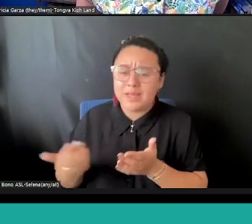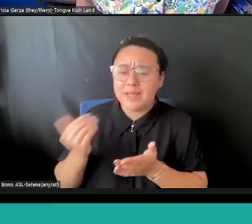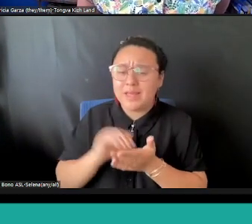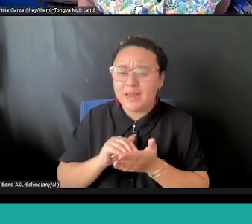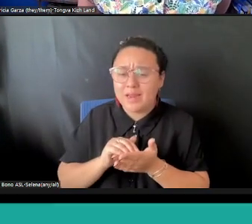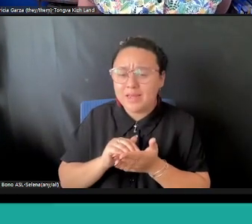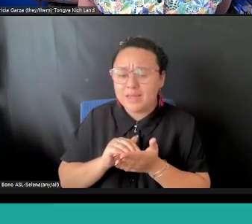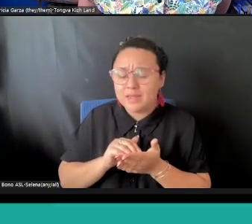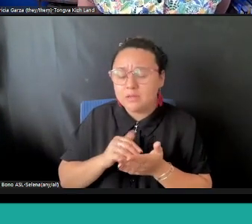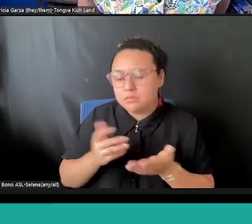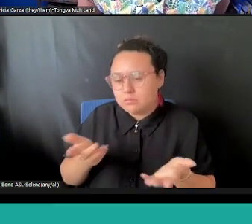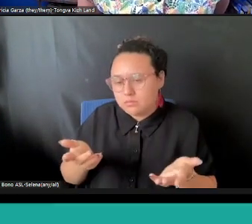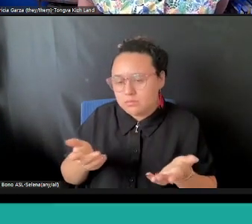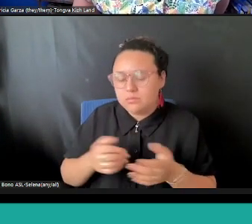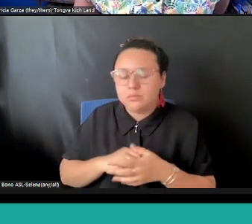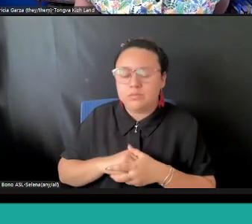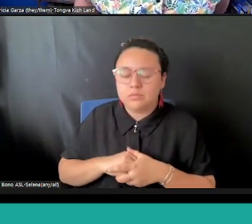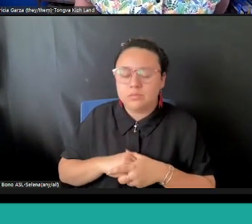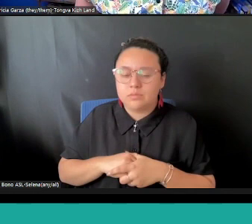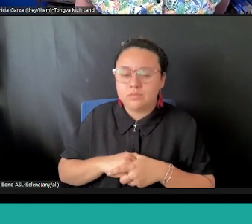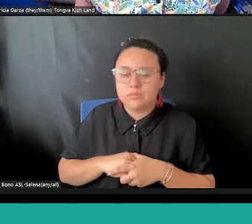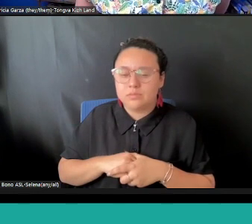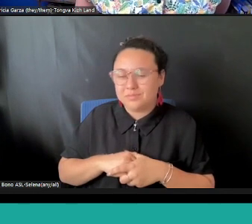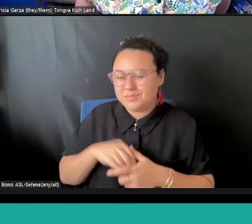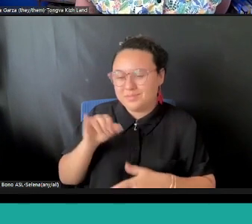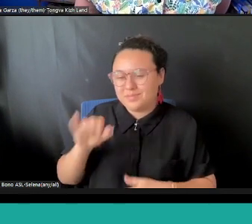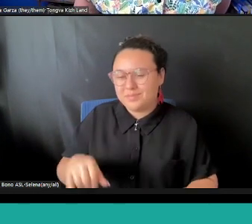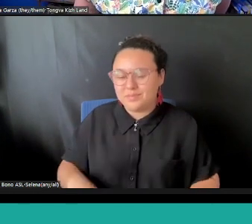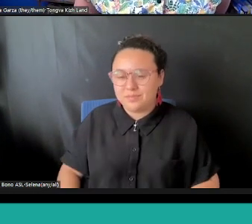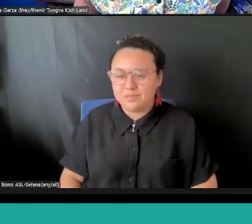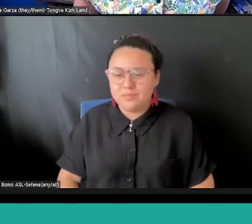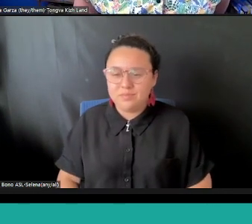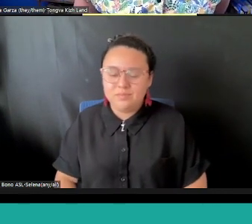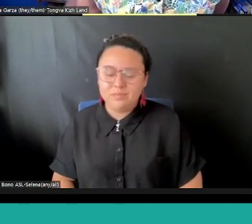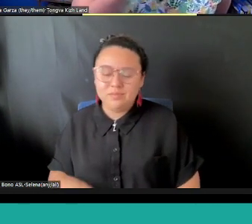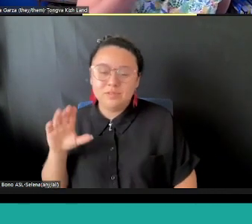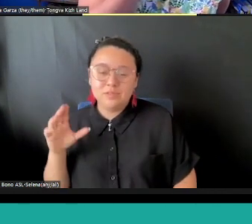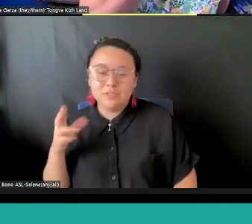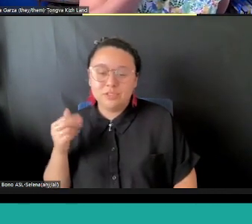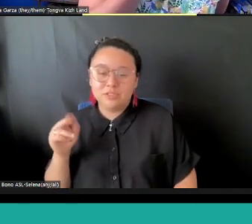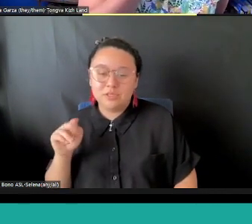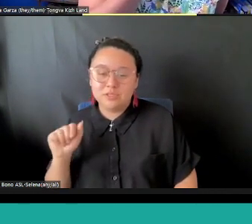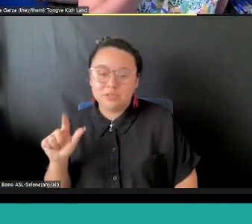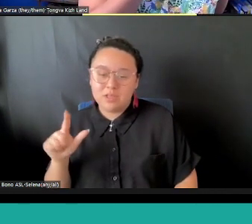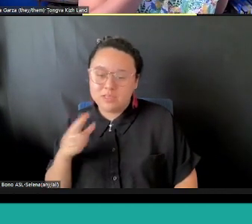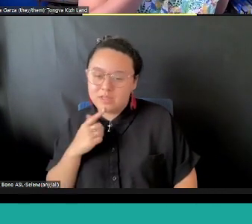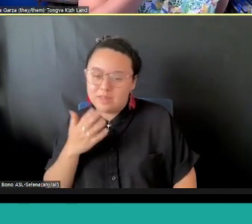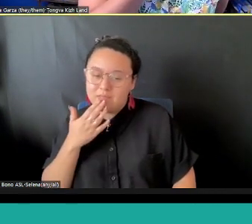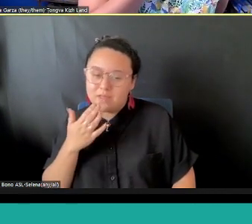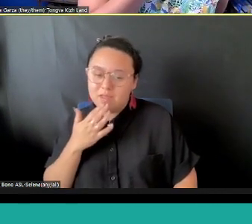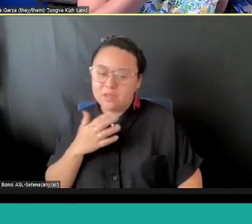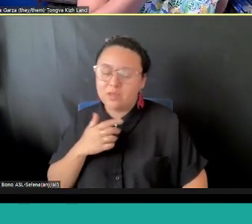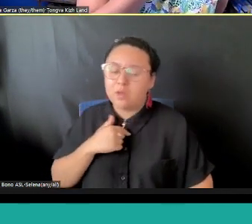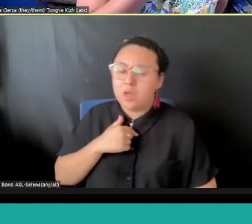we make that happen again? So, yeah. Thank you. Yeah, I wanted to build off that, you know,